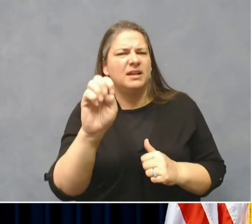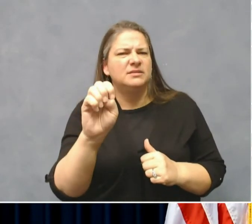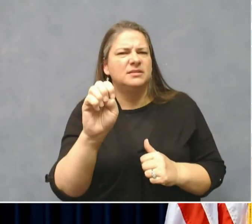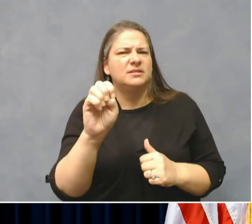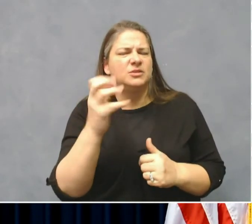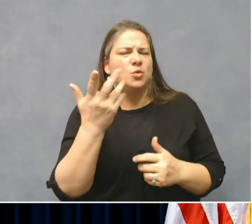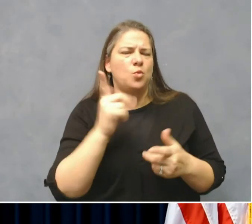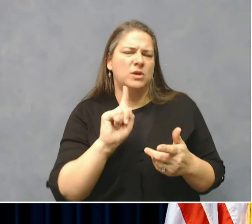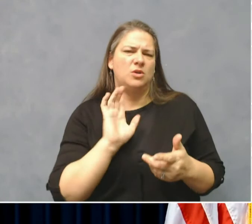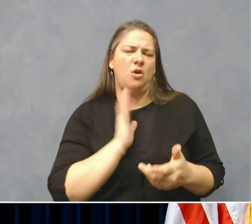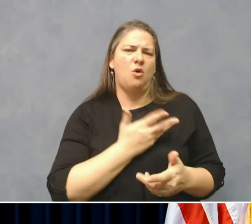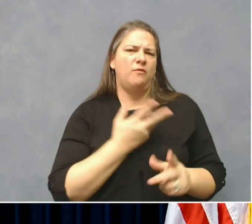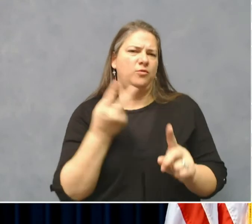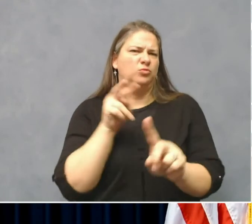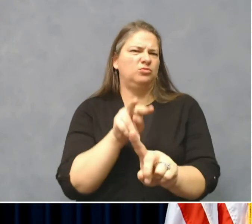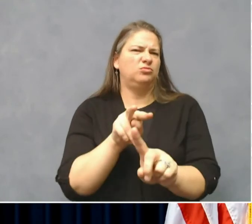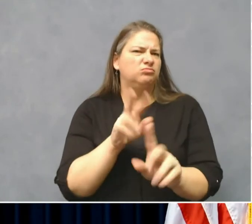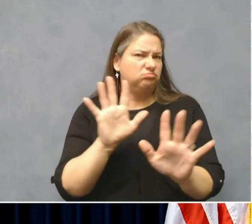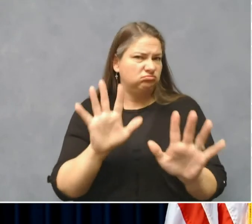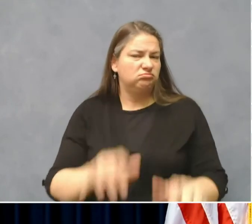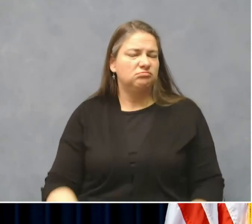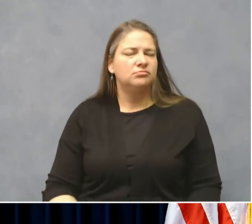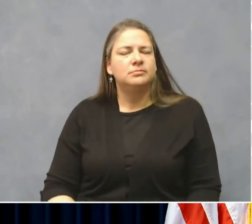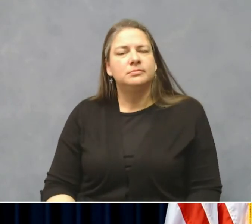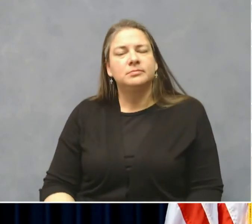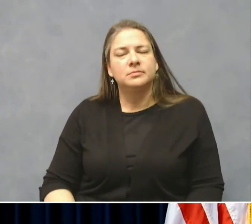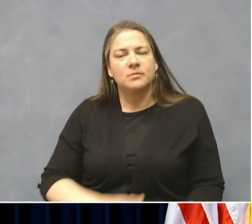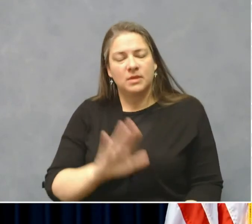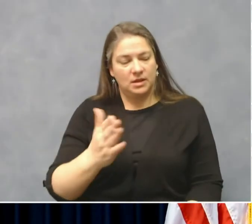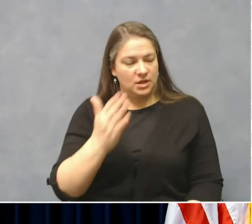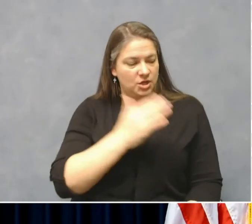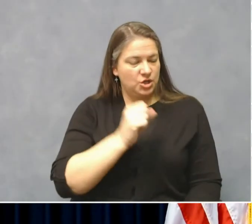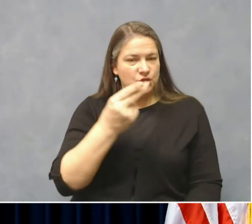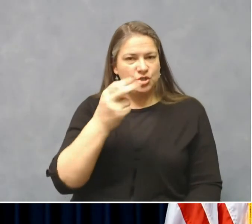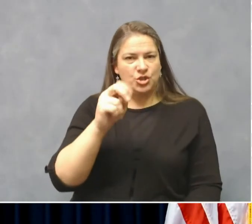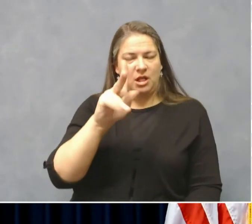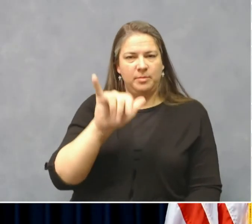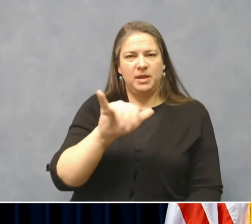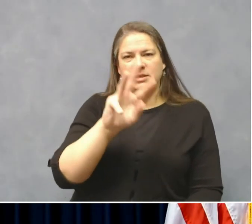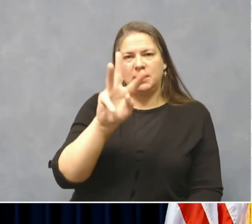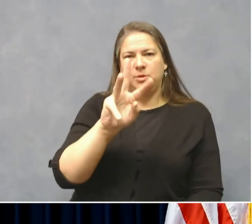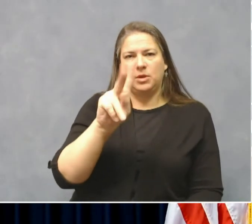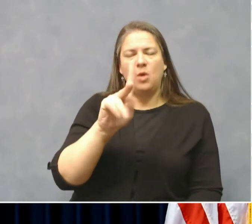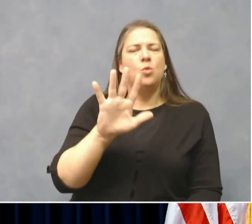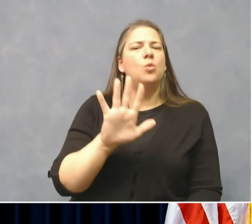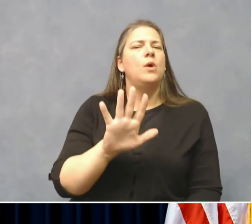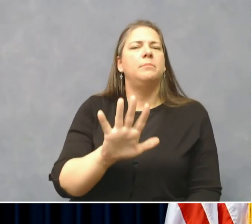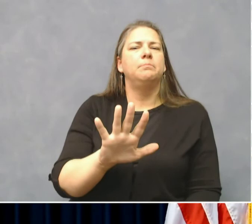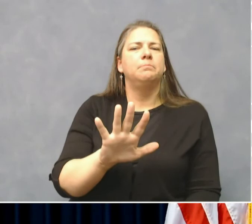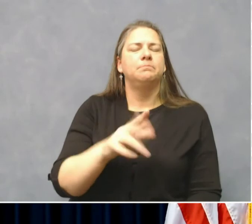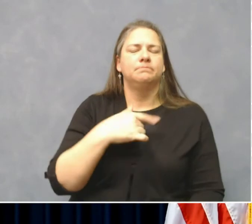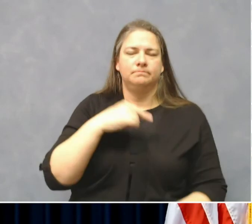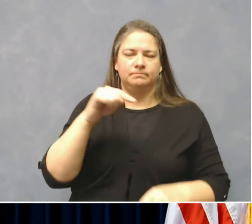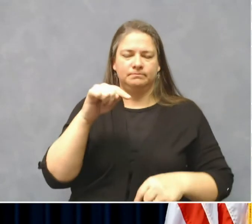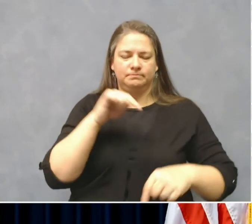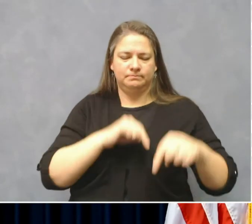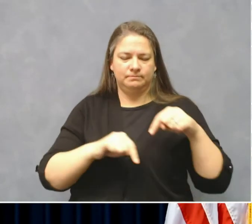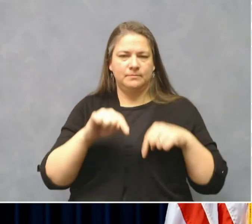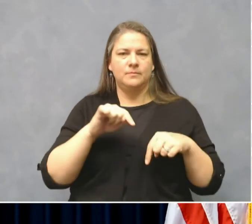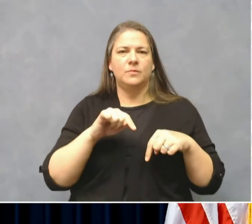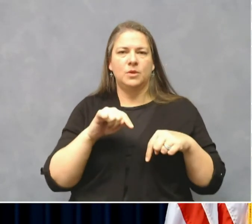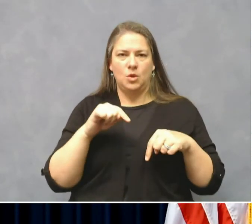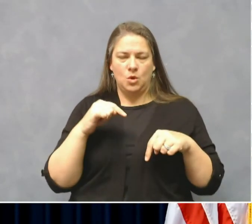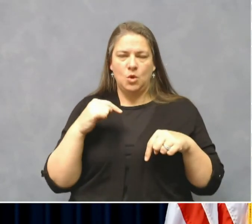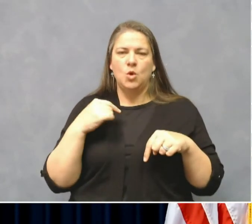on it. Next, we have Shelby Lofton from WKYT. Oh, wait, if I can back up, we do see a problem